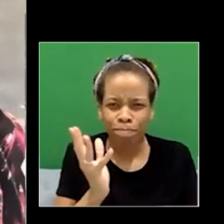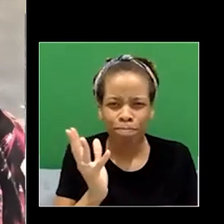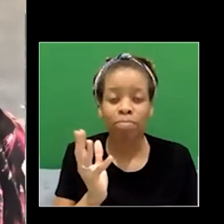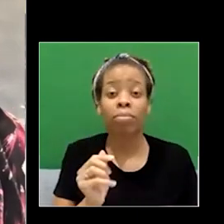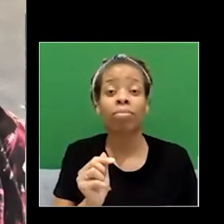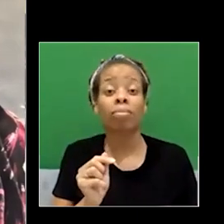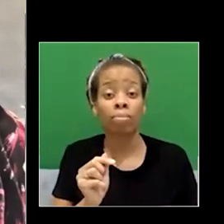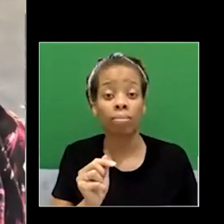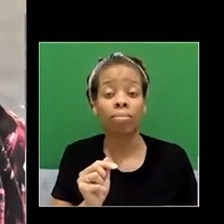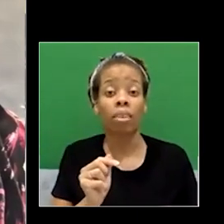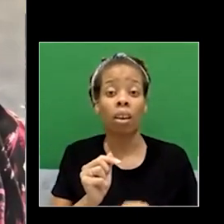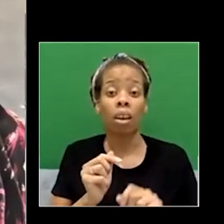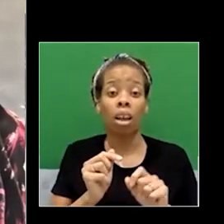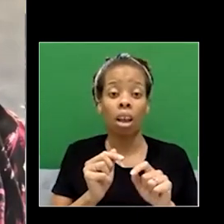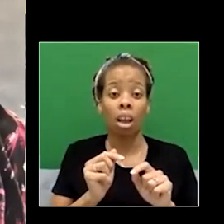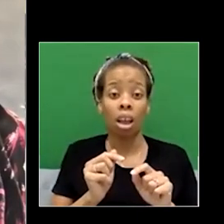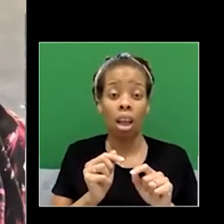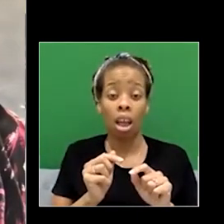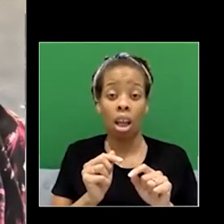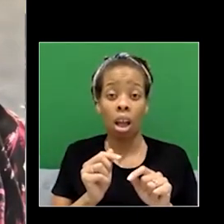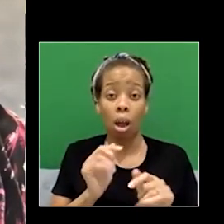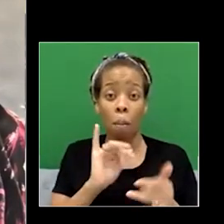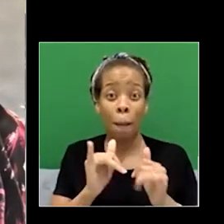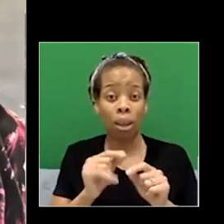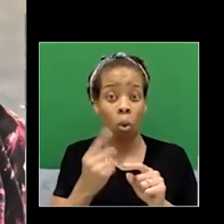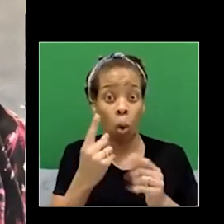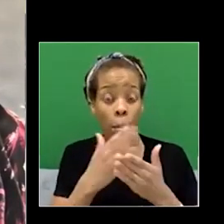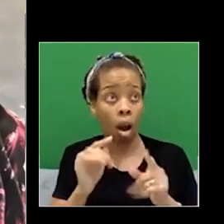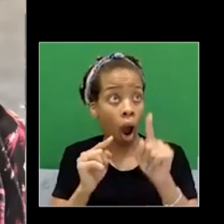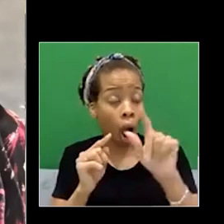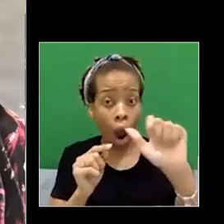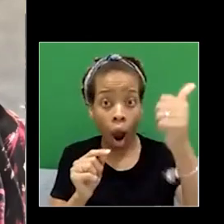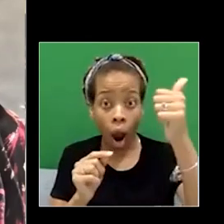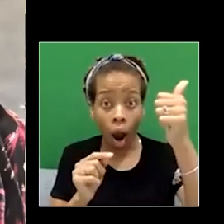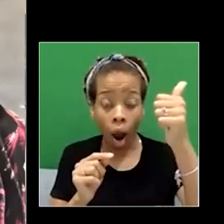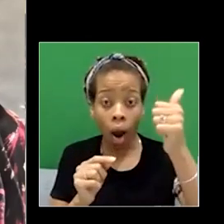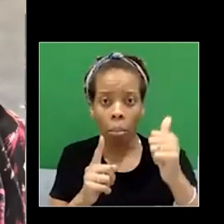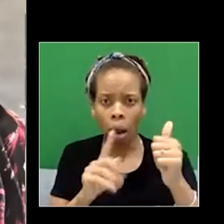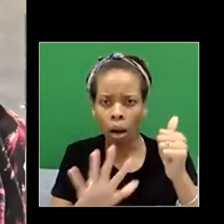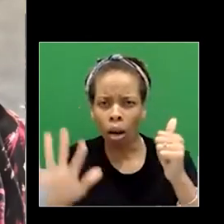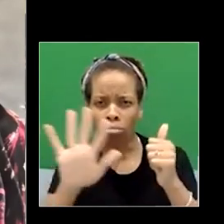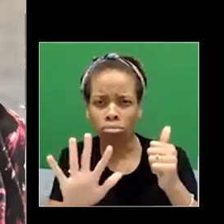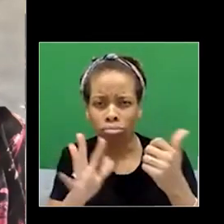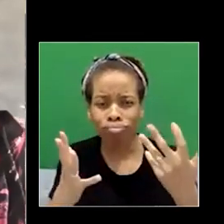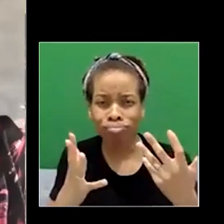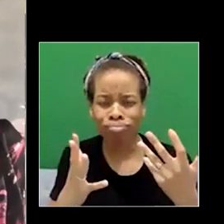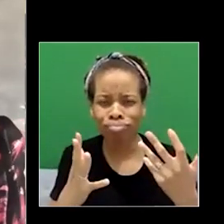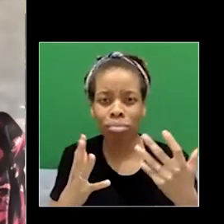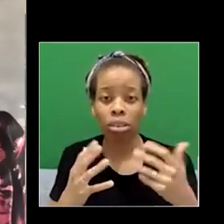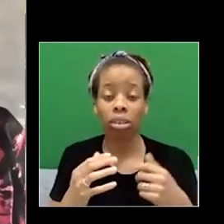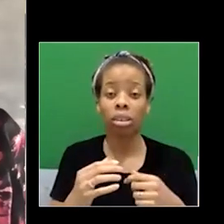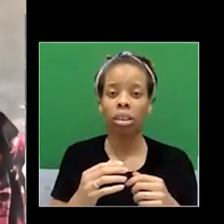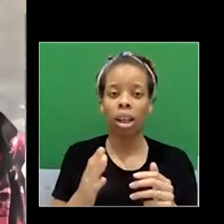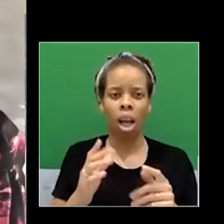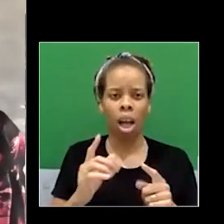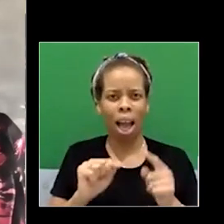and it is probably the only thing that is working. But as I was saying earlier, nothing really exists in the vacuum. So because everything's